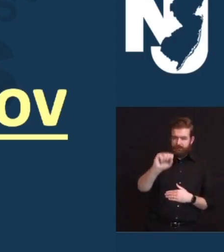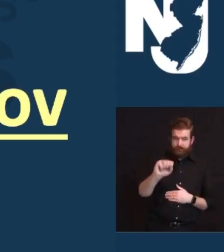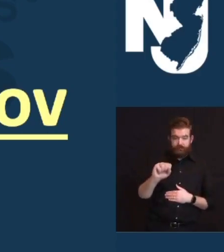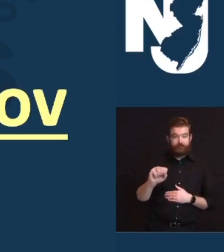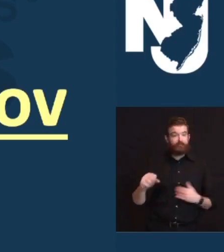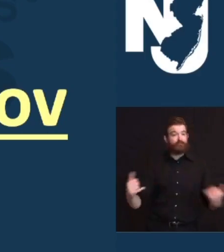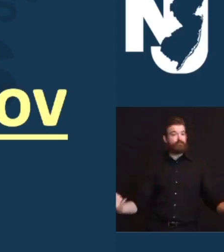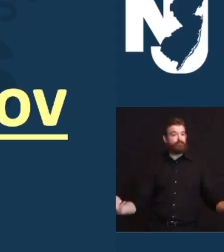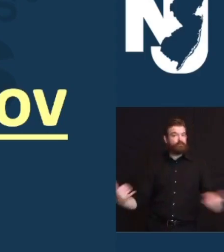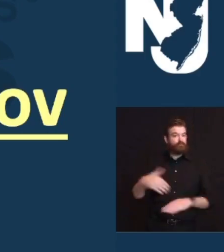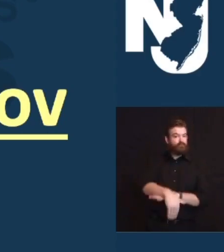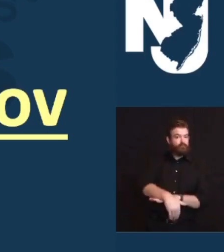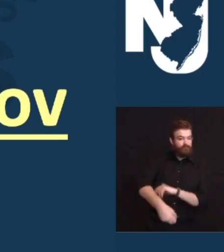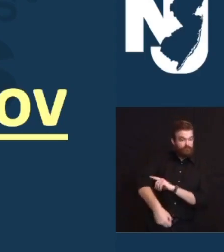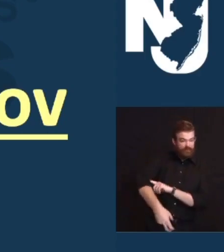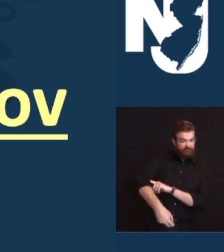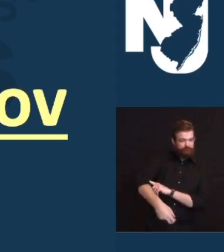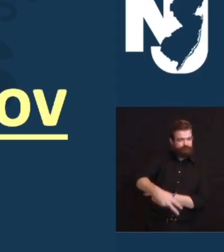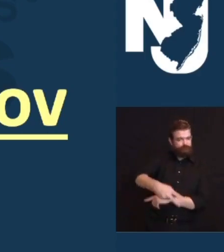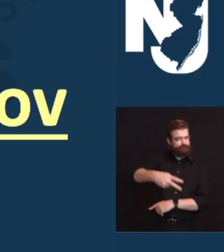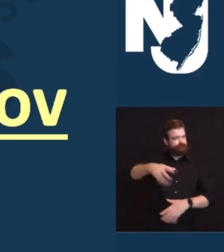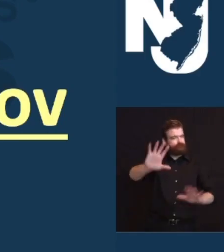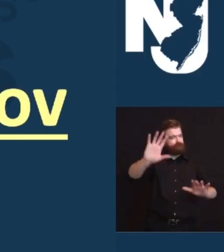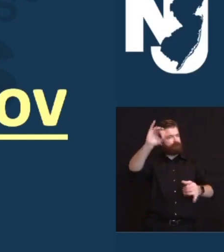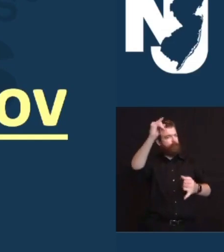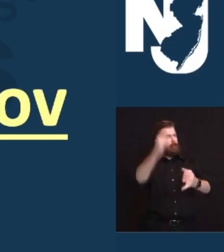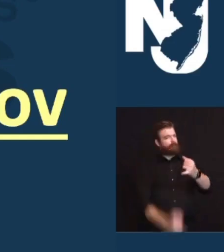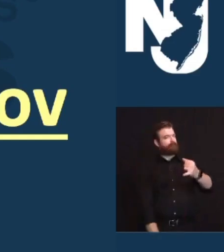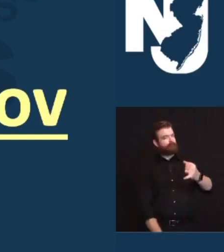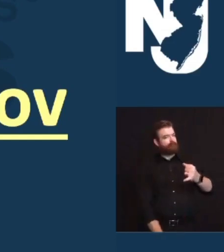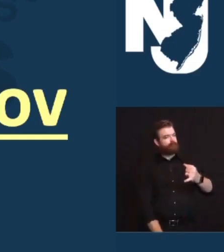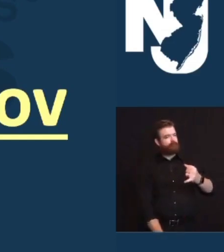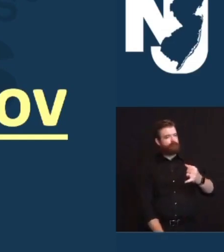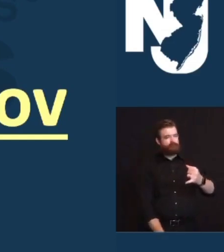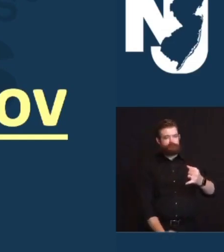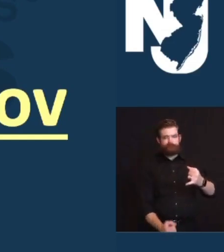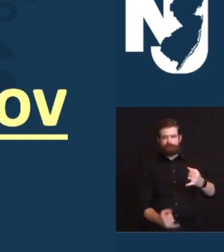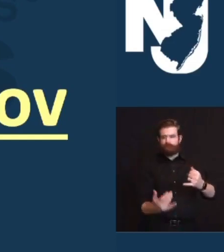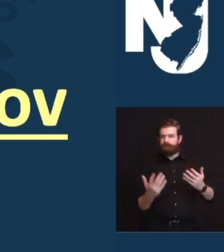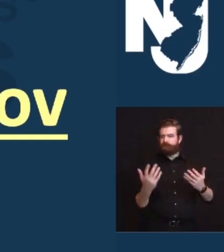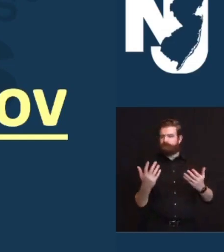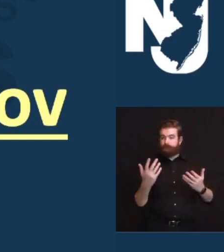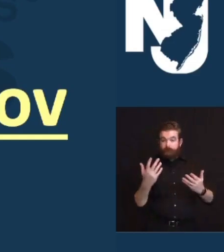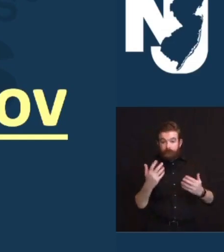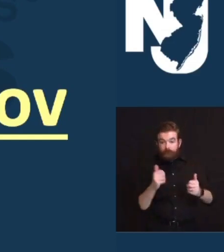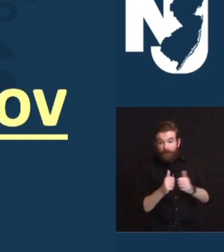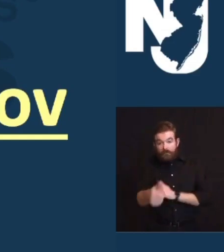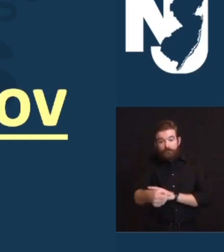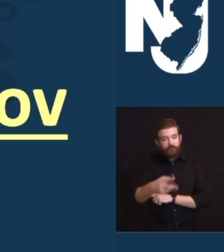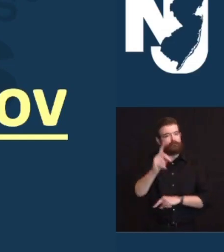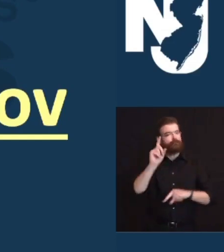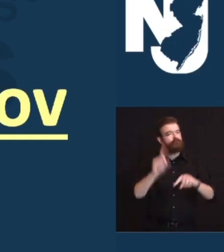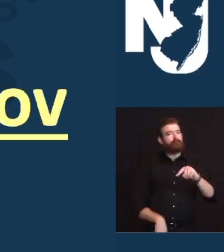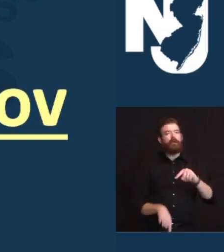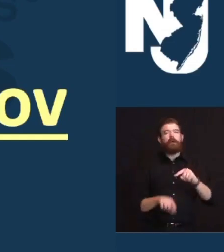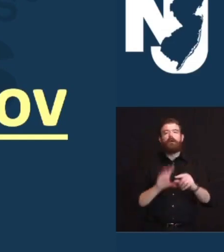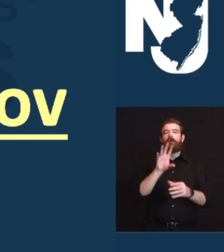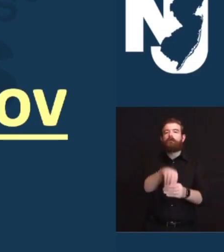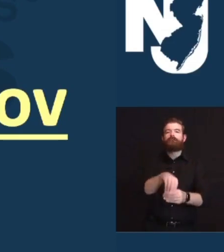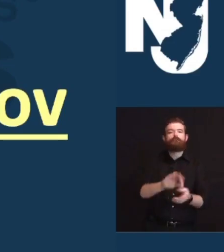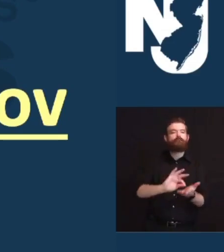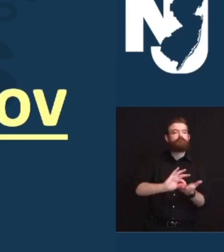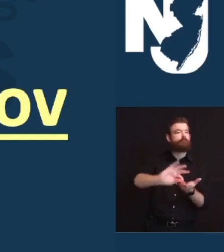chance for the next 10 years to make sure that every New Jerseyan is properly counted. We have seen